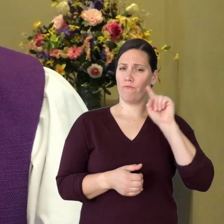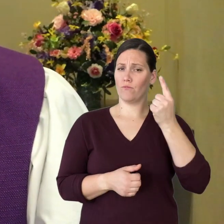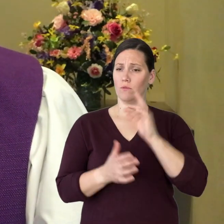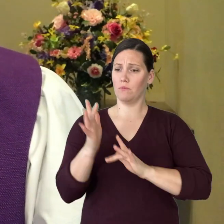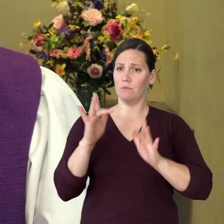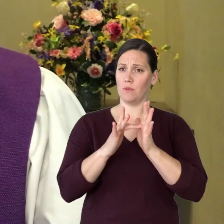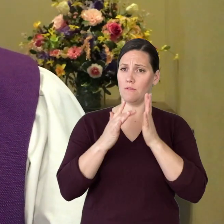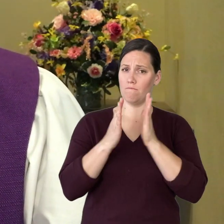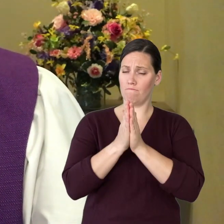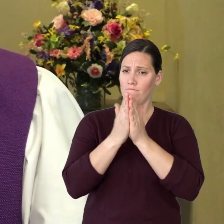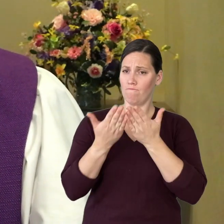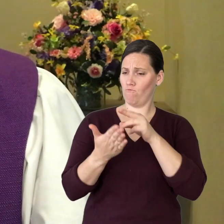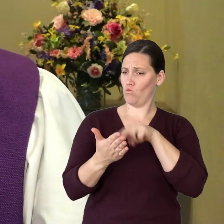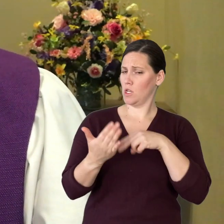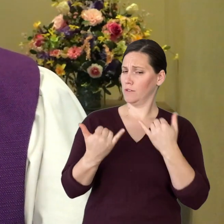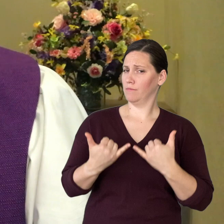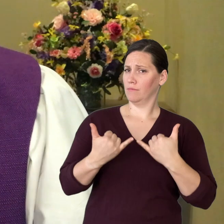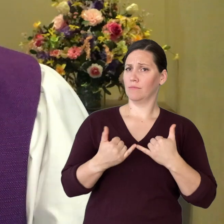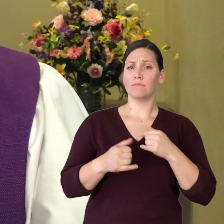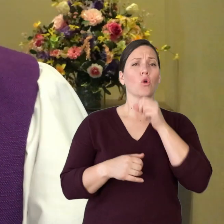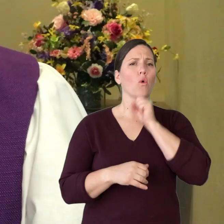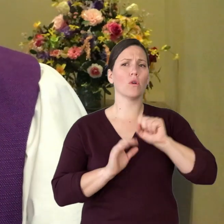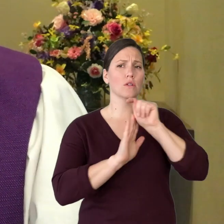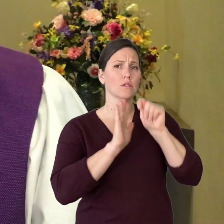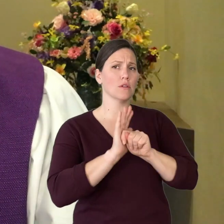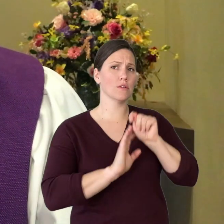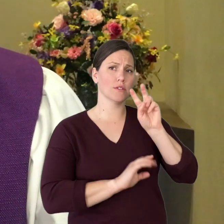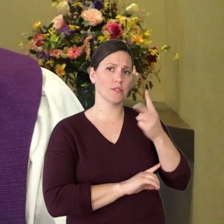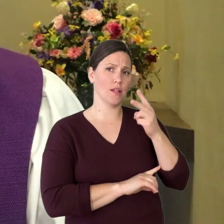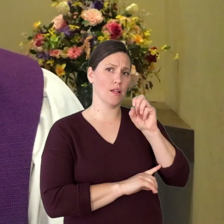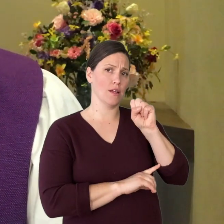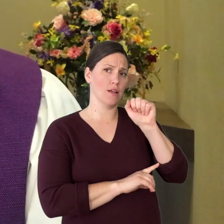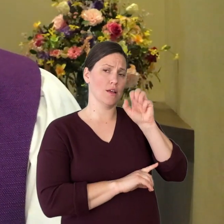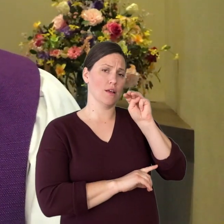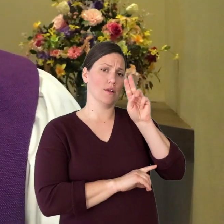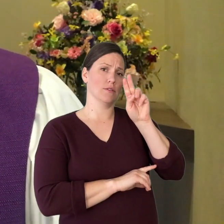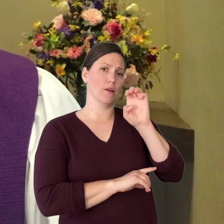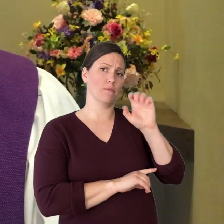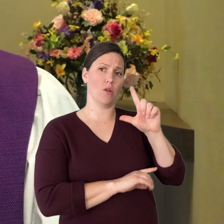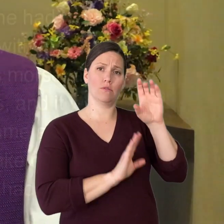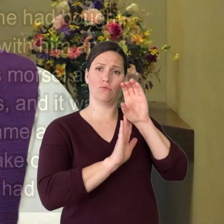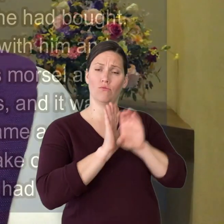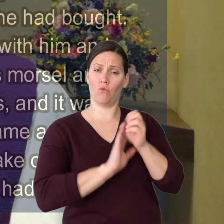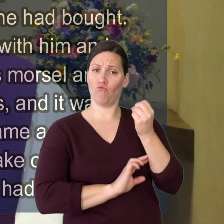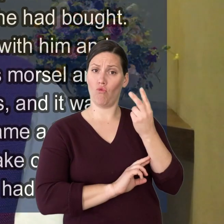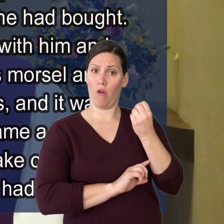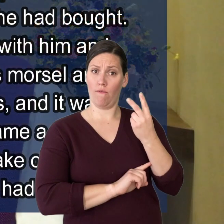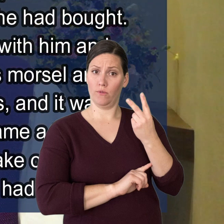Our first scripture lesson for today is from the Old Testament book of 2 Samuel, chapter